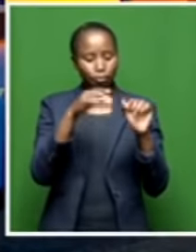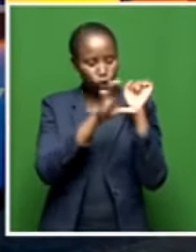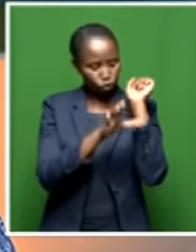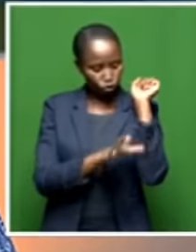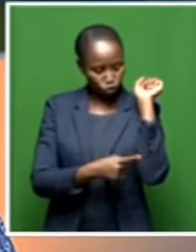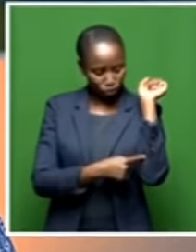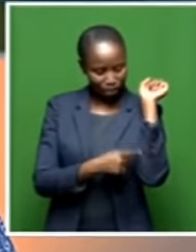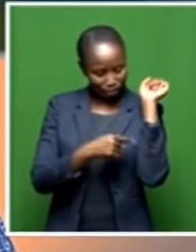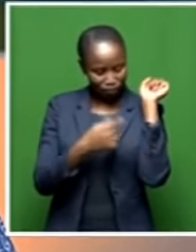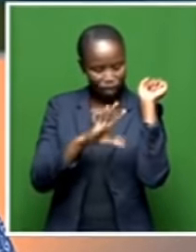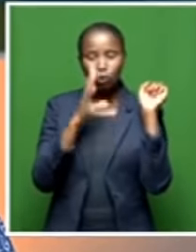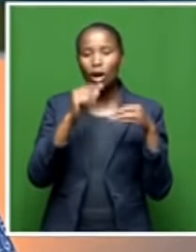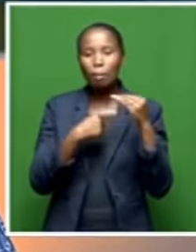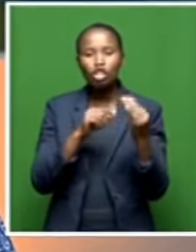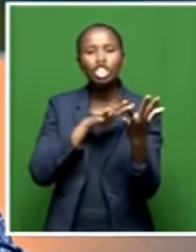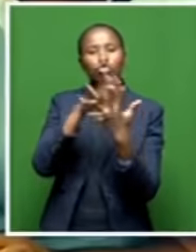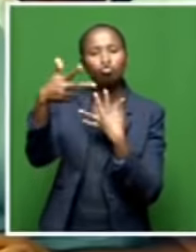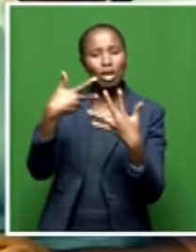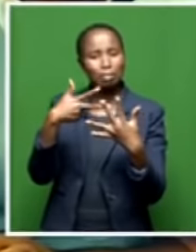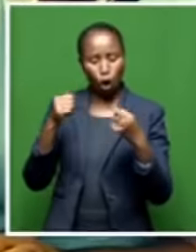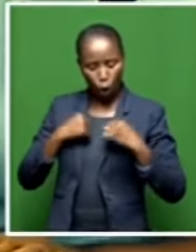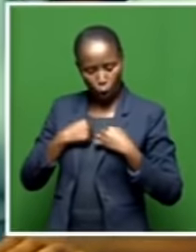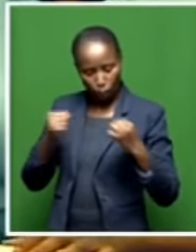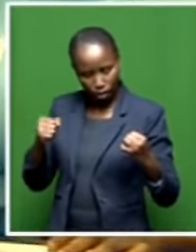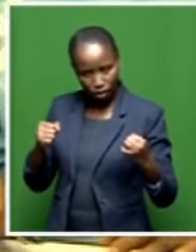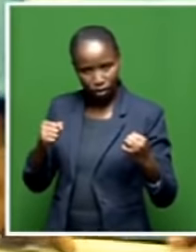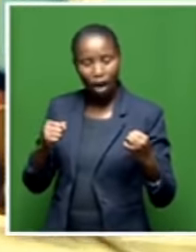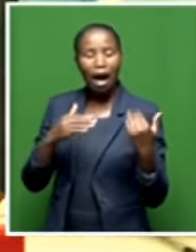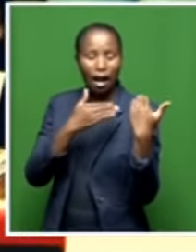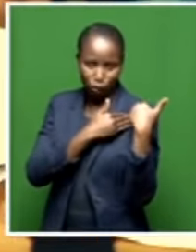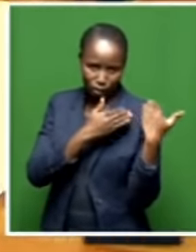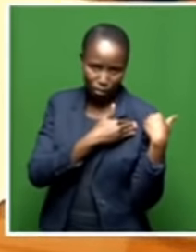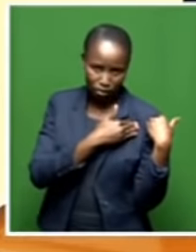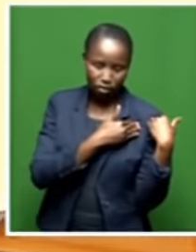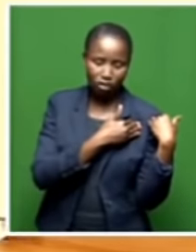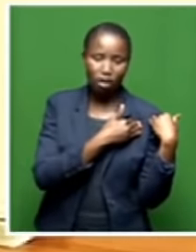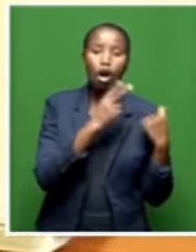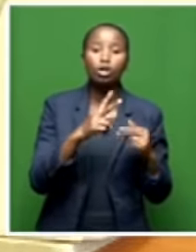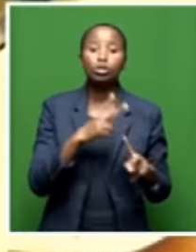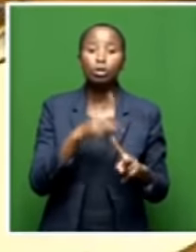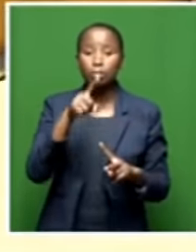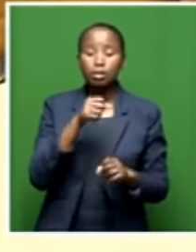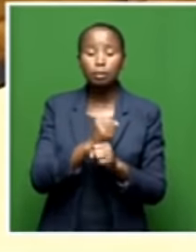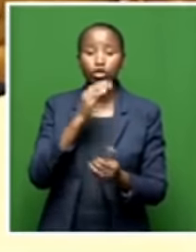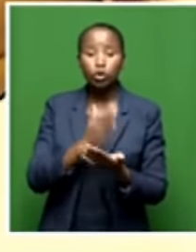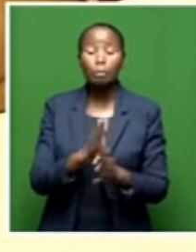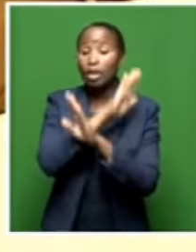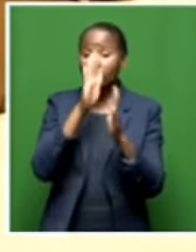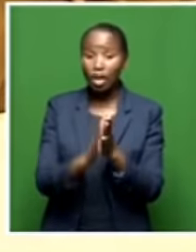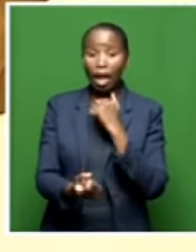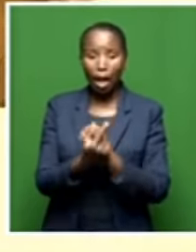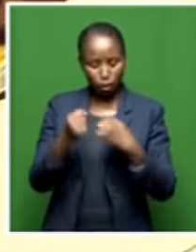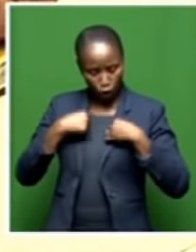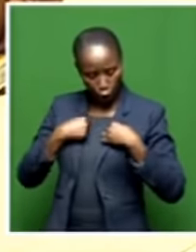openness, accountability, and ensuring that all things are done openly. Why now would we have the same